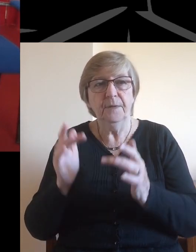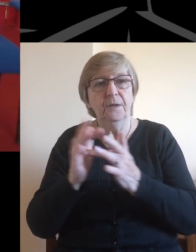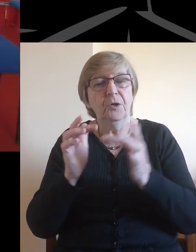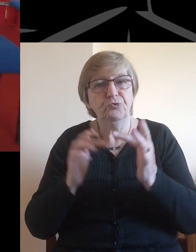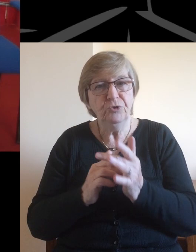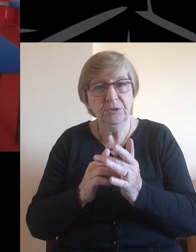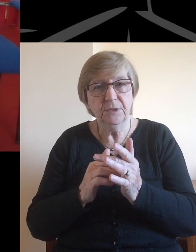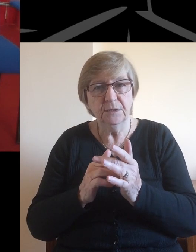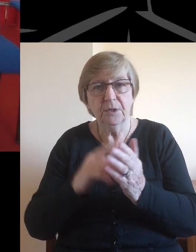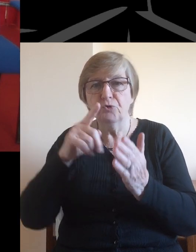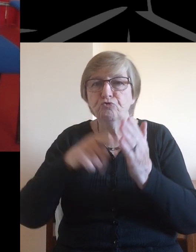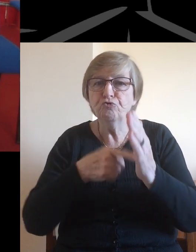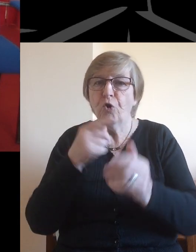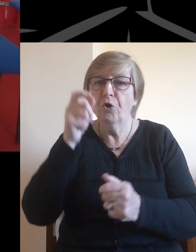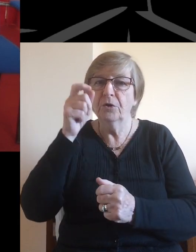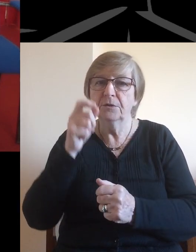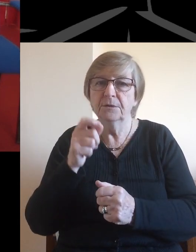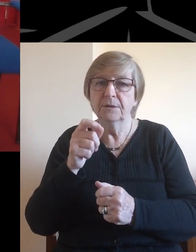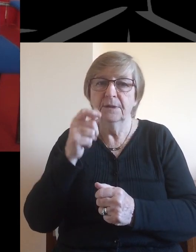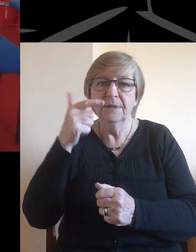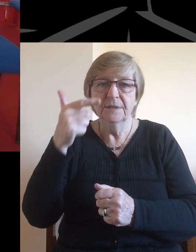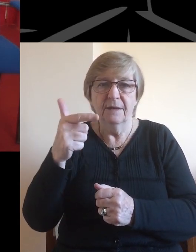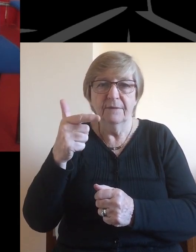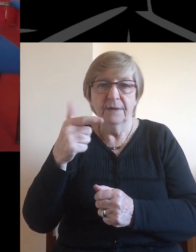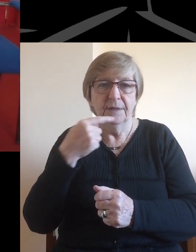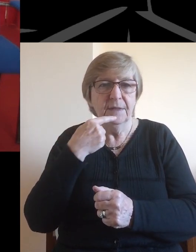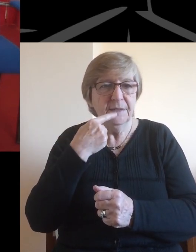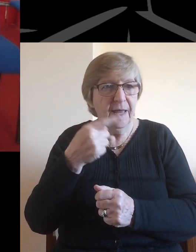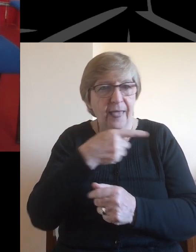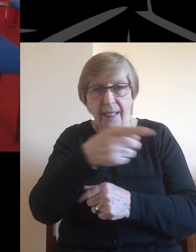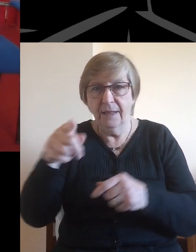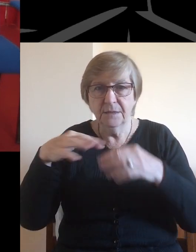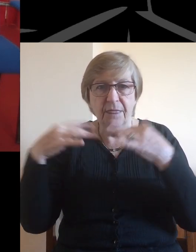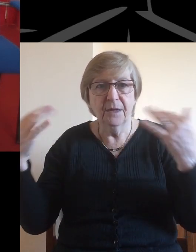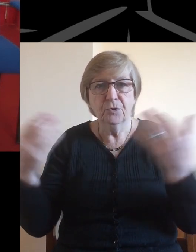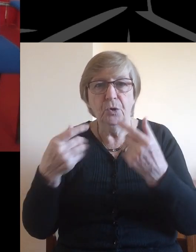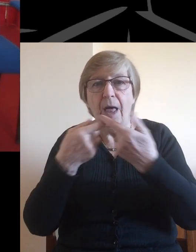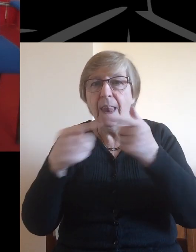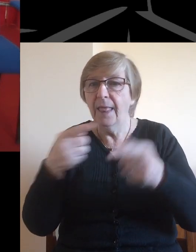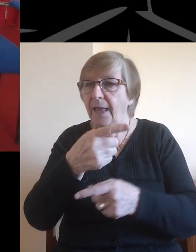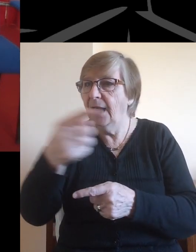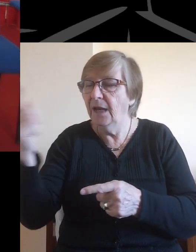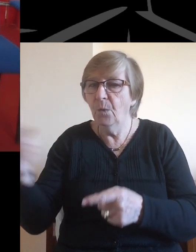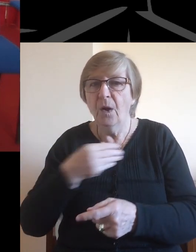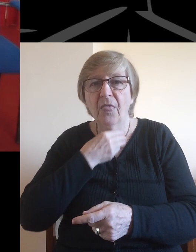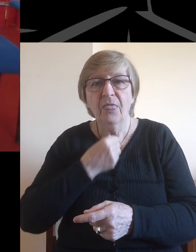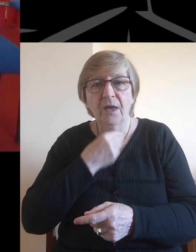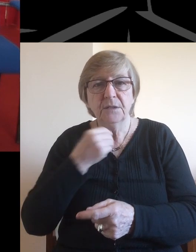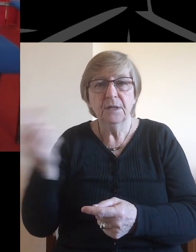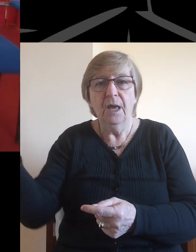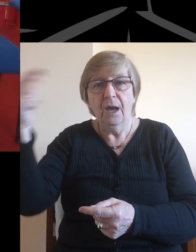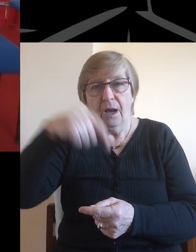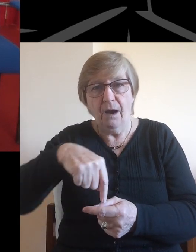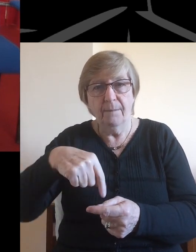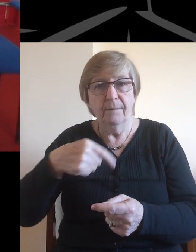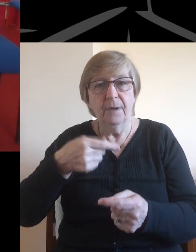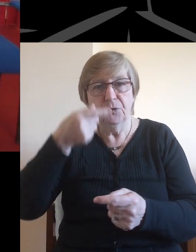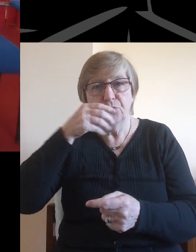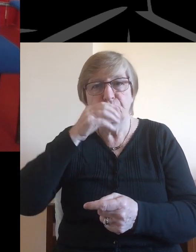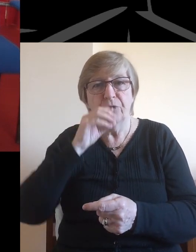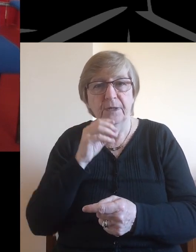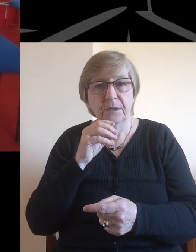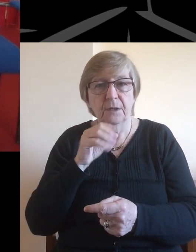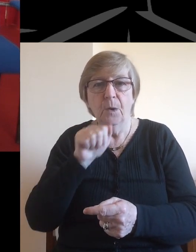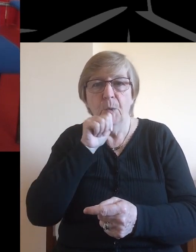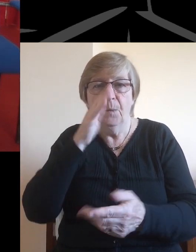Jesus in John 7 stands before a crowd and he says this, "Let anyone who is thirsty come to me and drink. Whoever